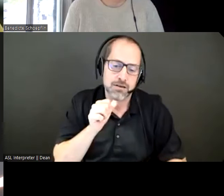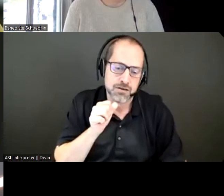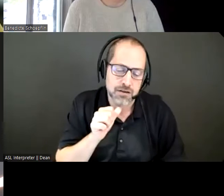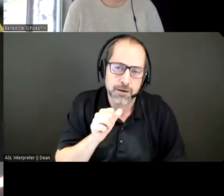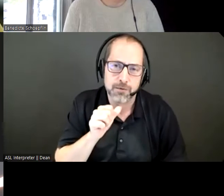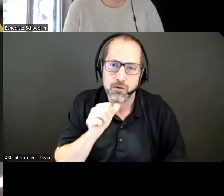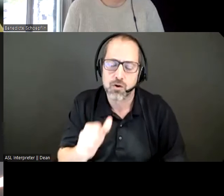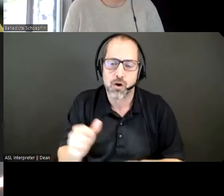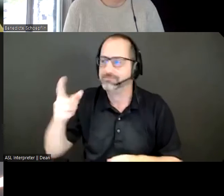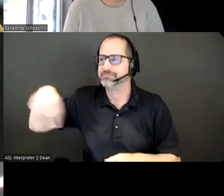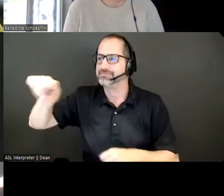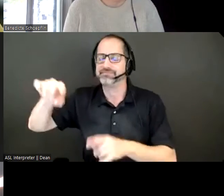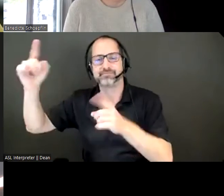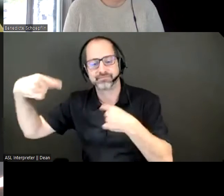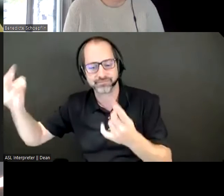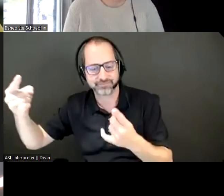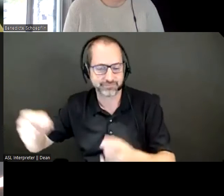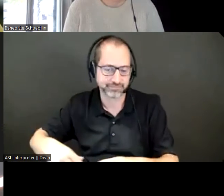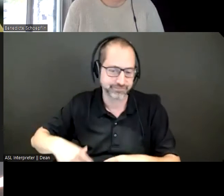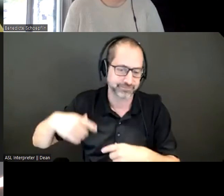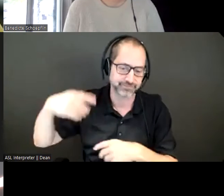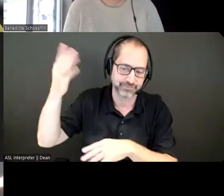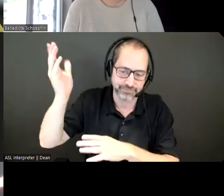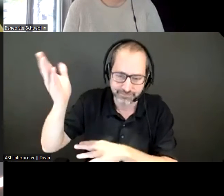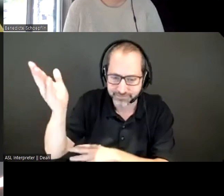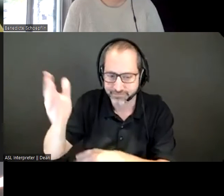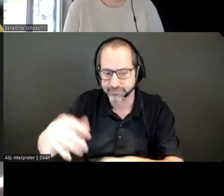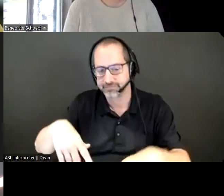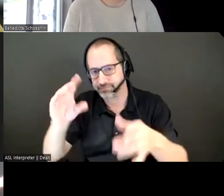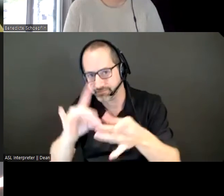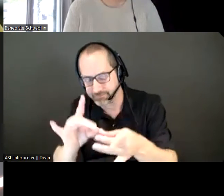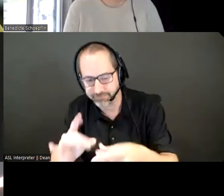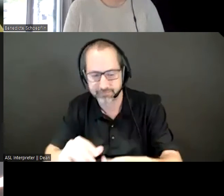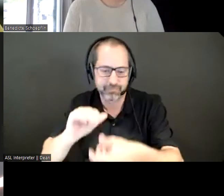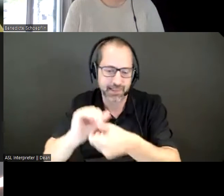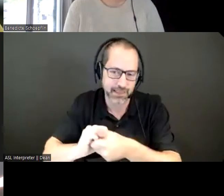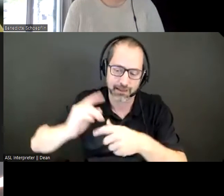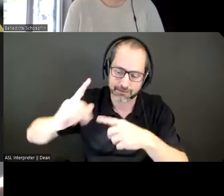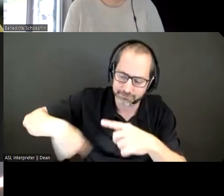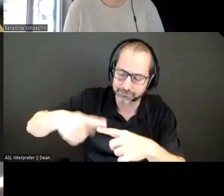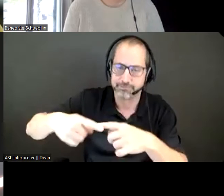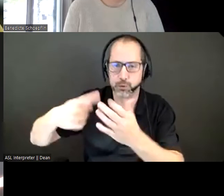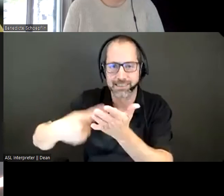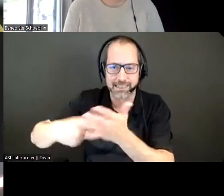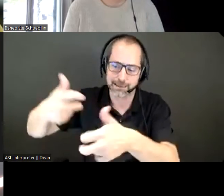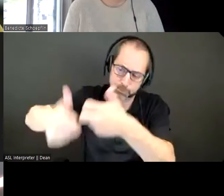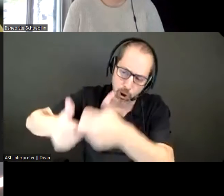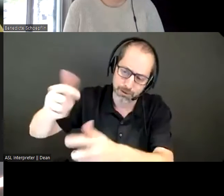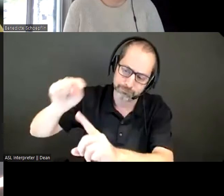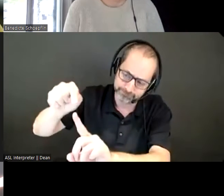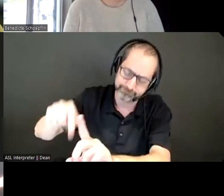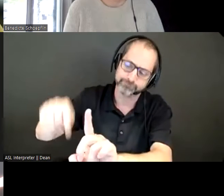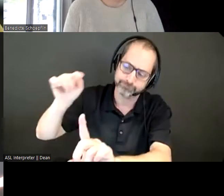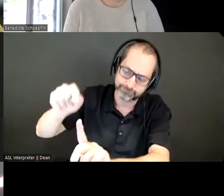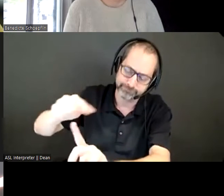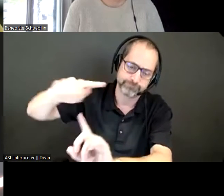engaging this loop thing that we where we're like talking about the problems and all of that.